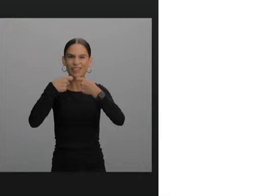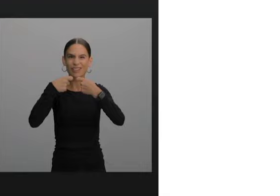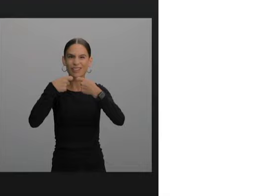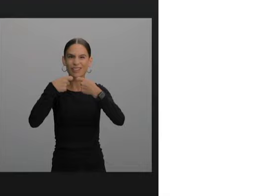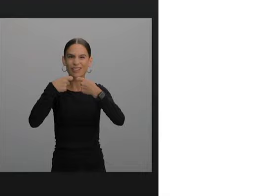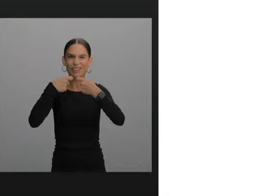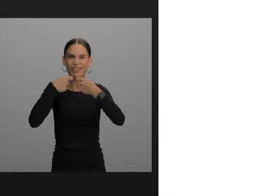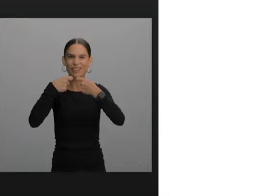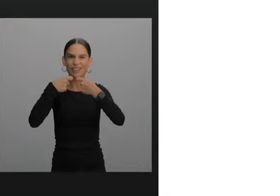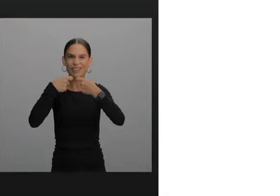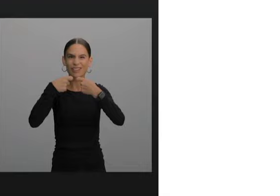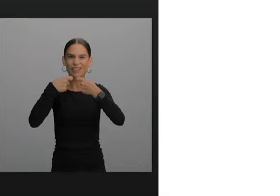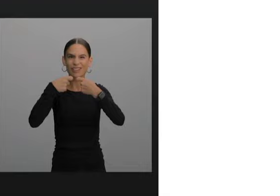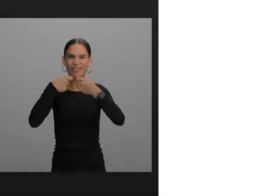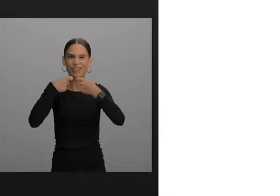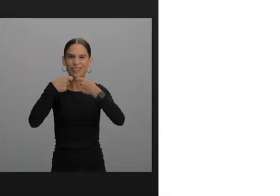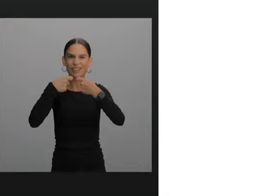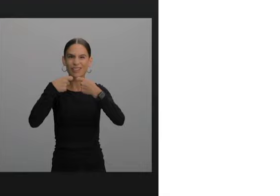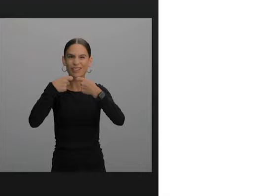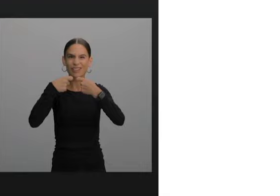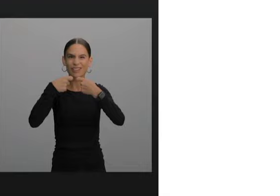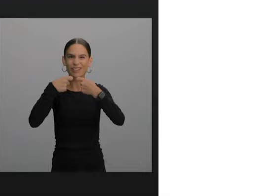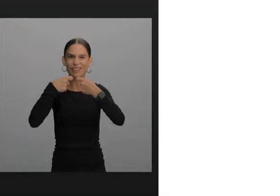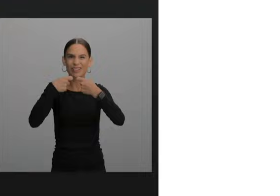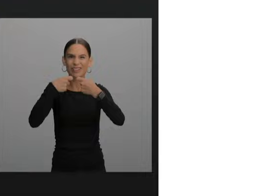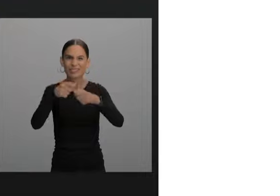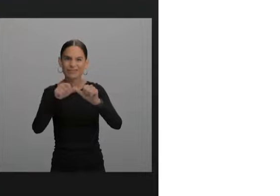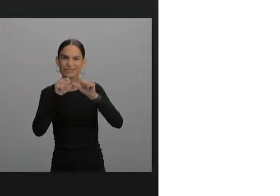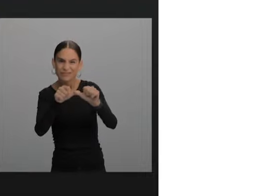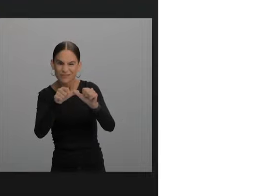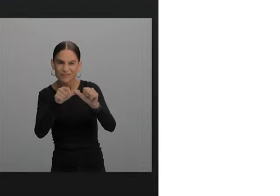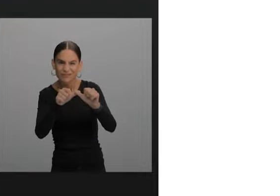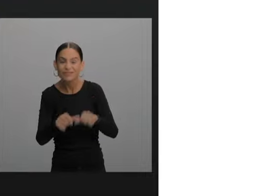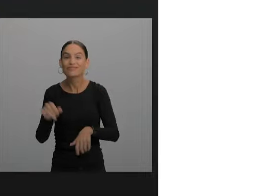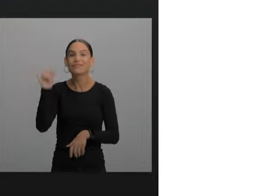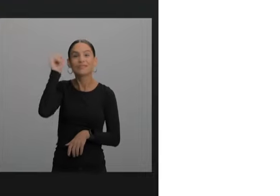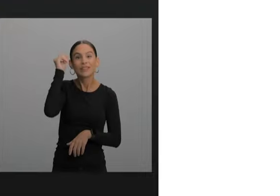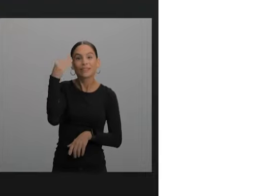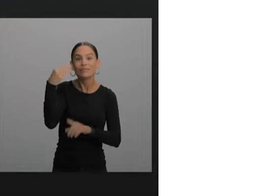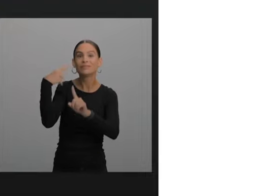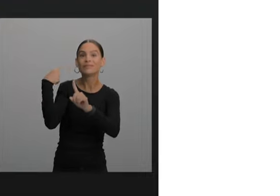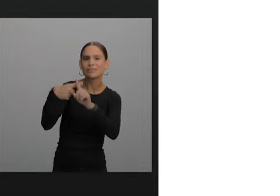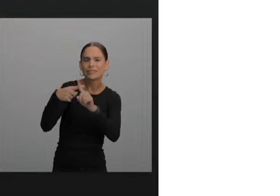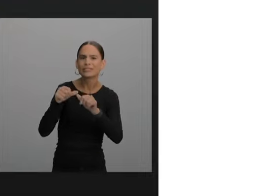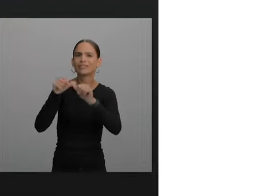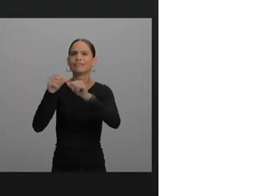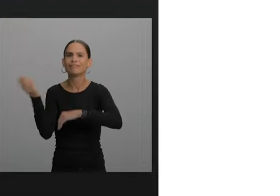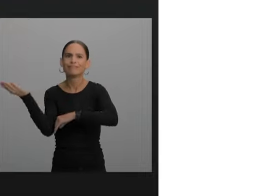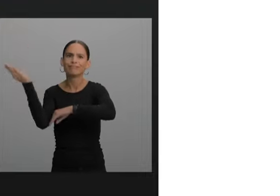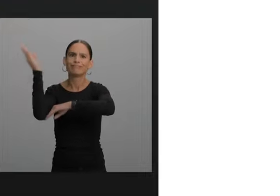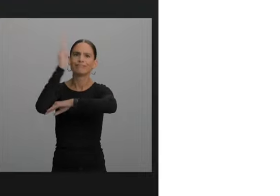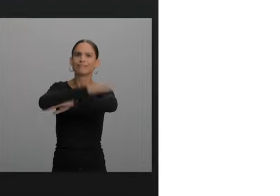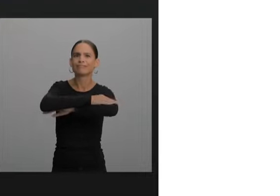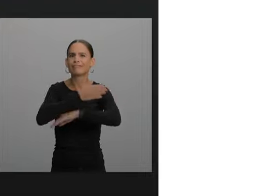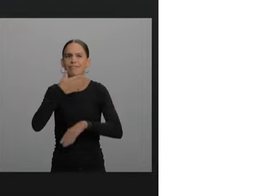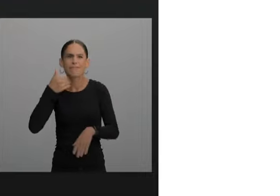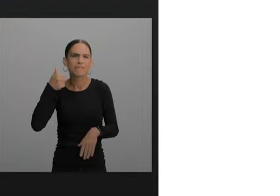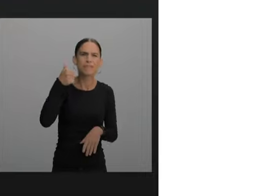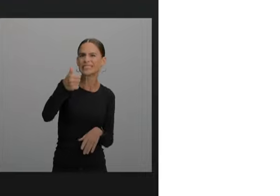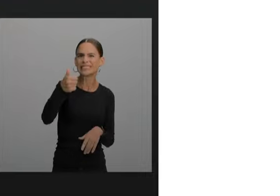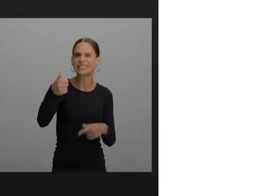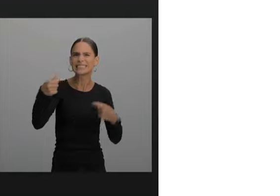get all-day battery life. How about 2-day battery life? Like, that would be a iPhone 14 Plus lasts even longer throughout your day with the